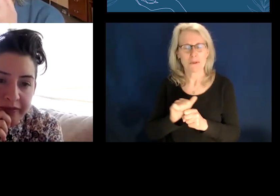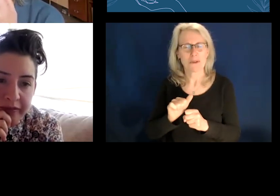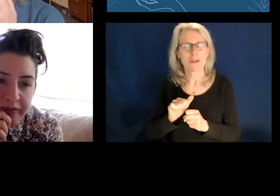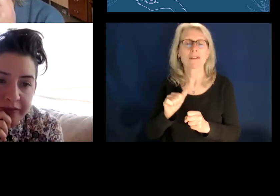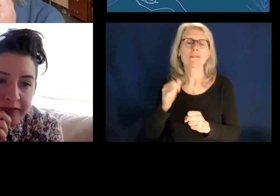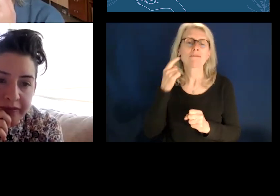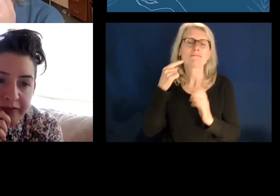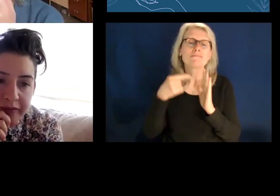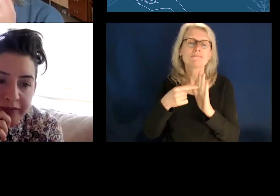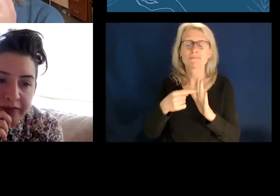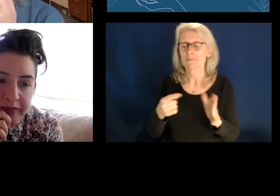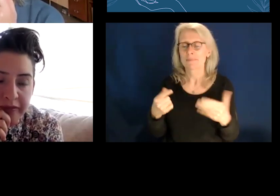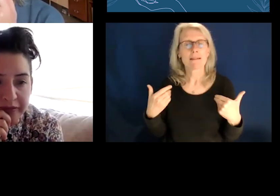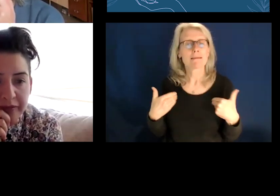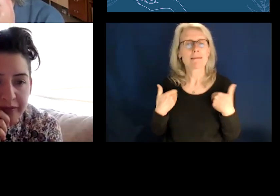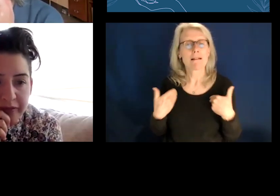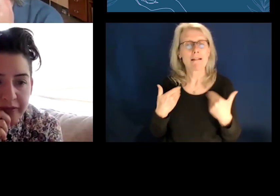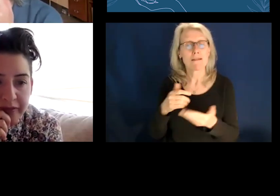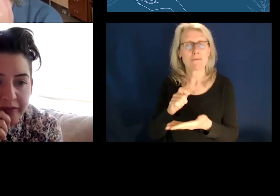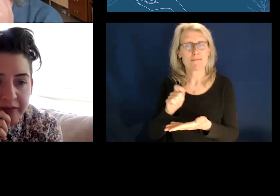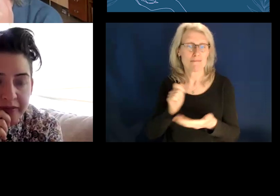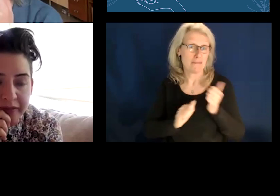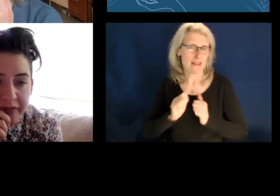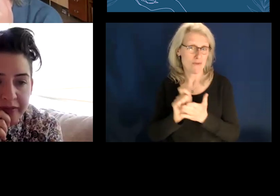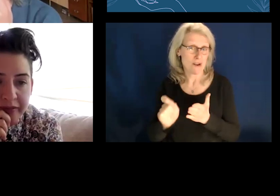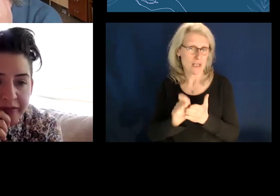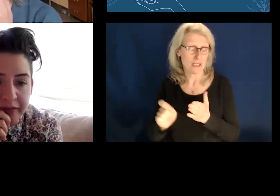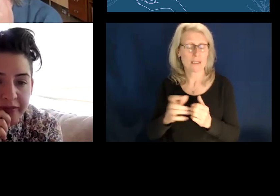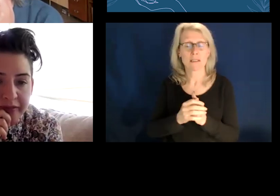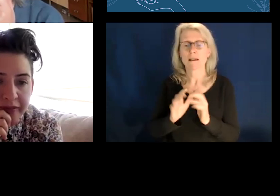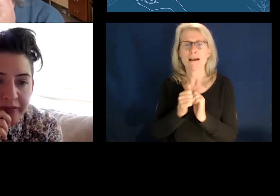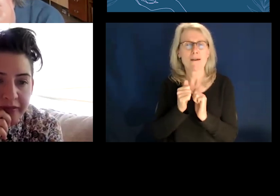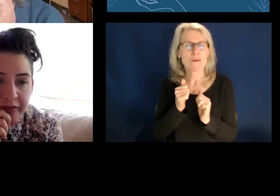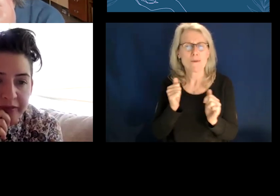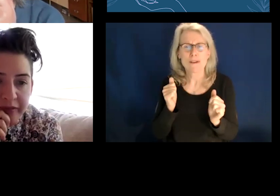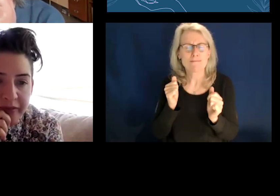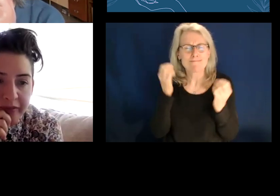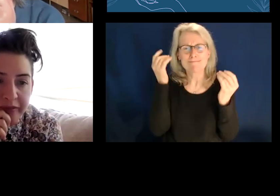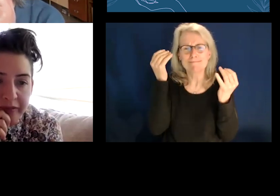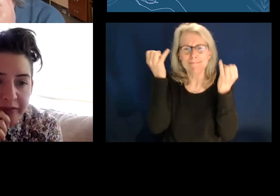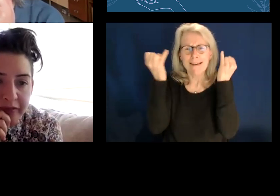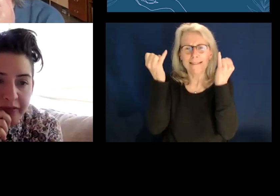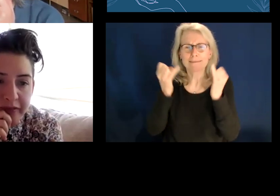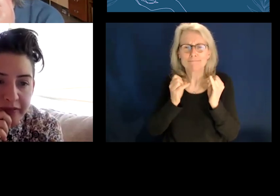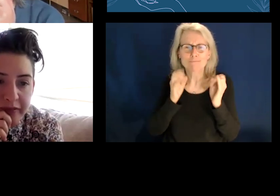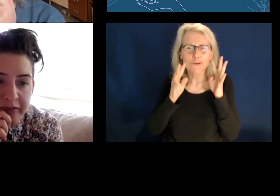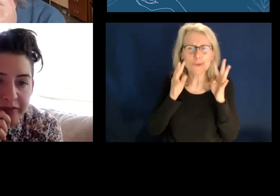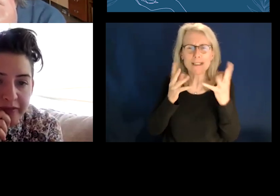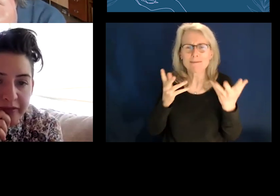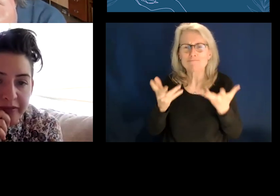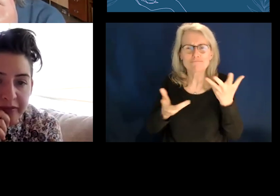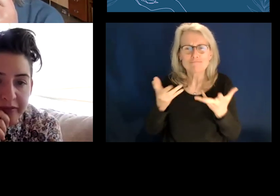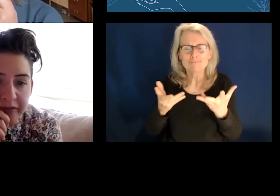working with young playwrights and thinking a lot about the creative act and what we do when we create and how creativity works and the sort of like that pure